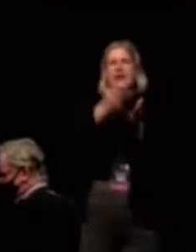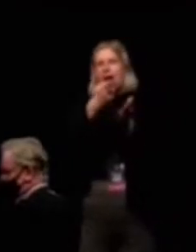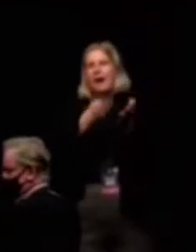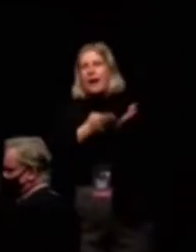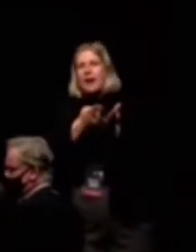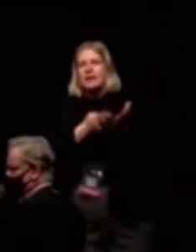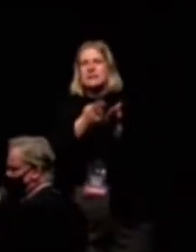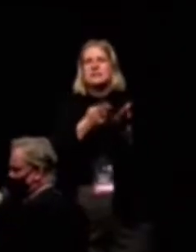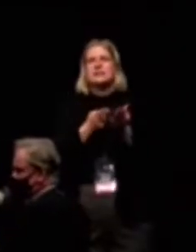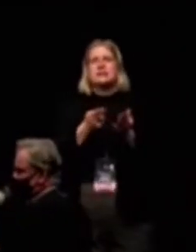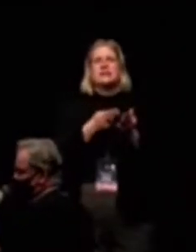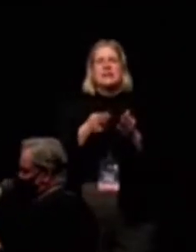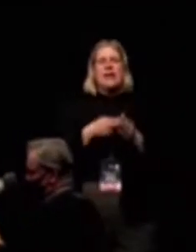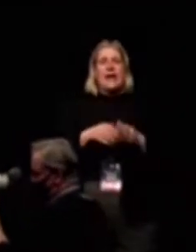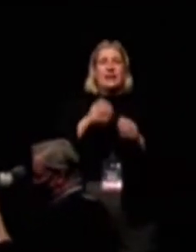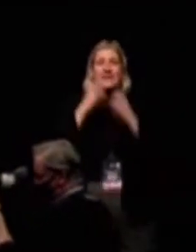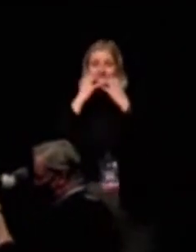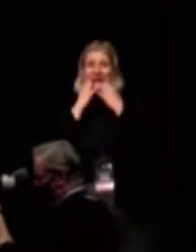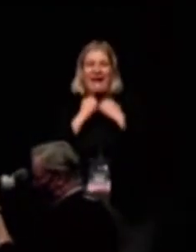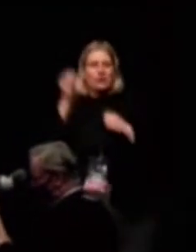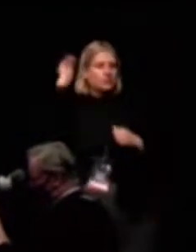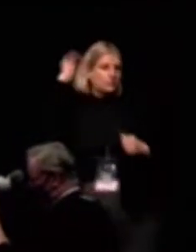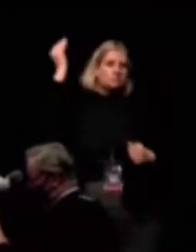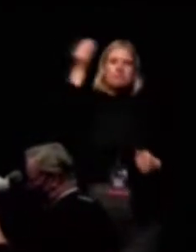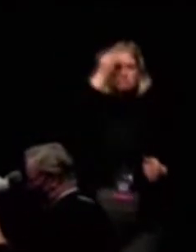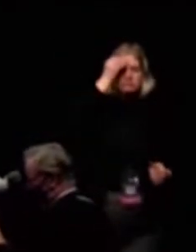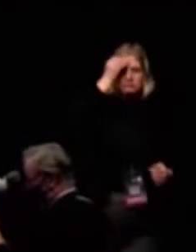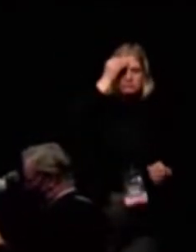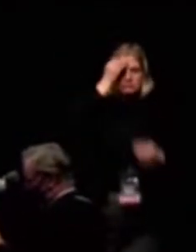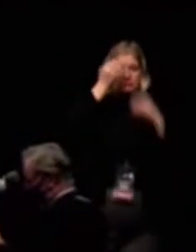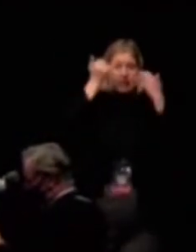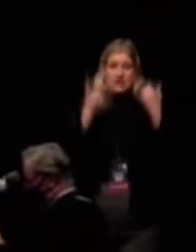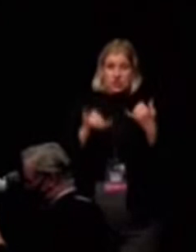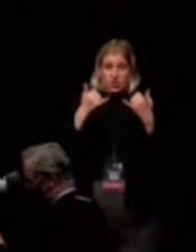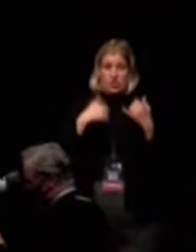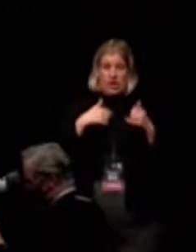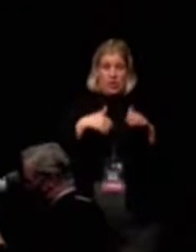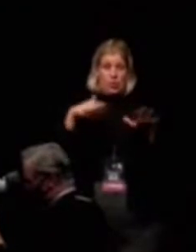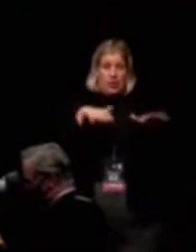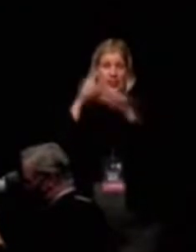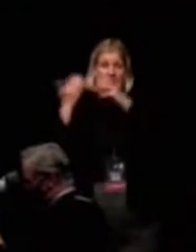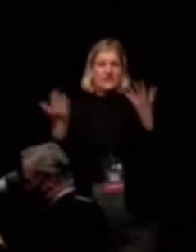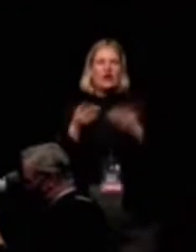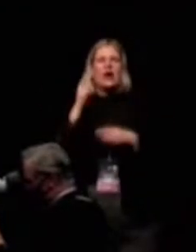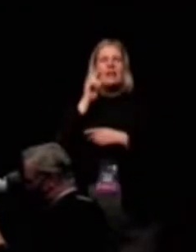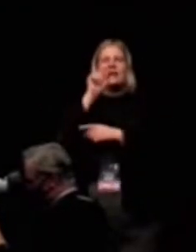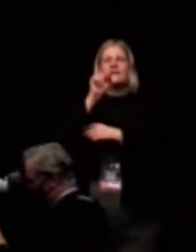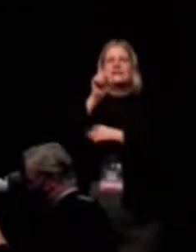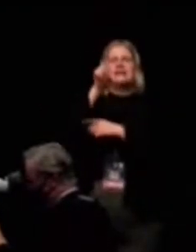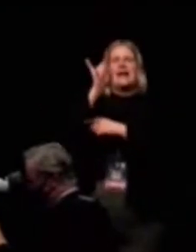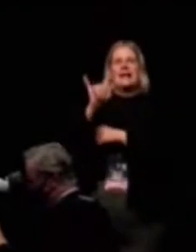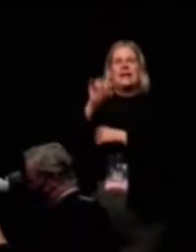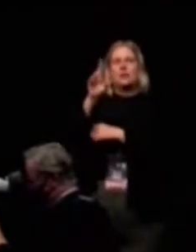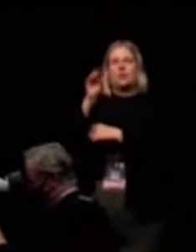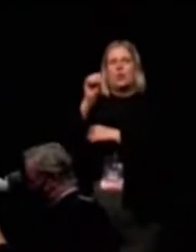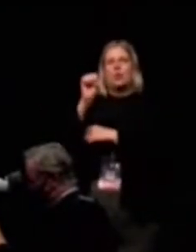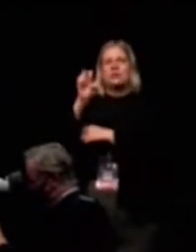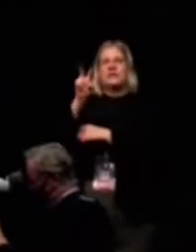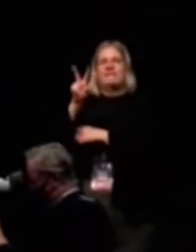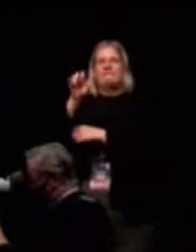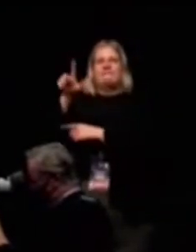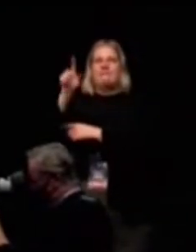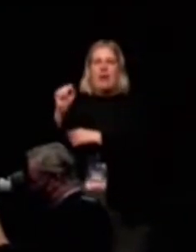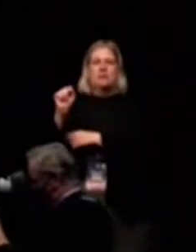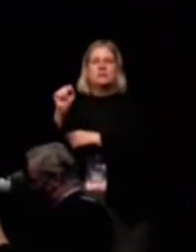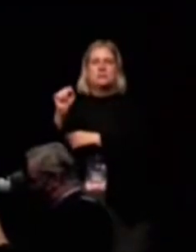lockstep with our values. And as we leave here today, my friends, I think of Teddy Roosevelt's words that I spoke on my very first day in